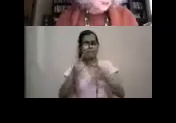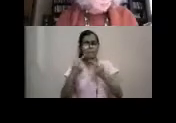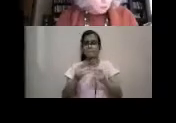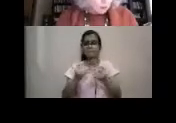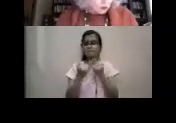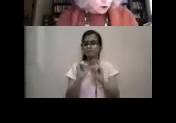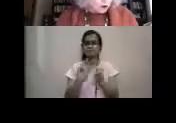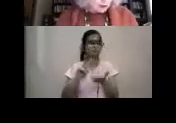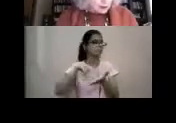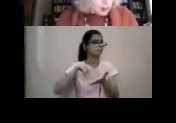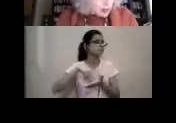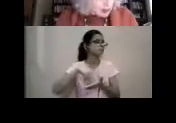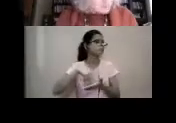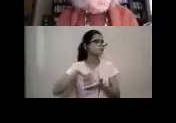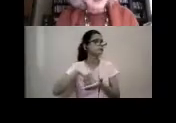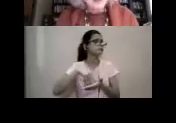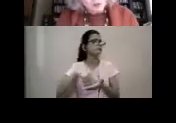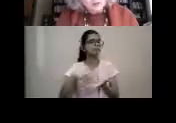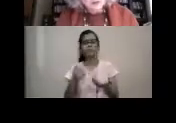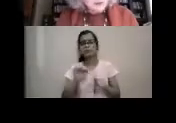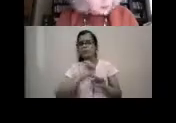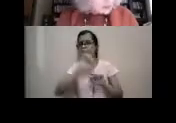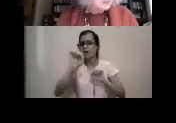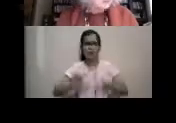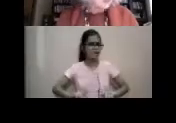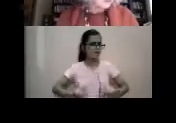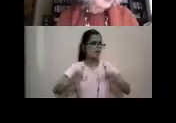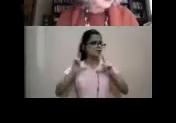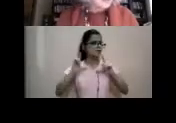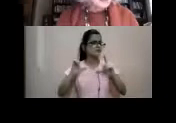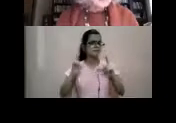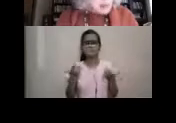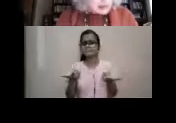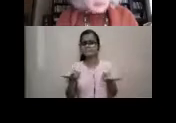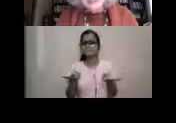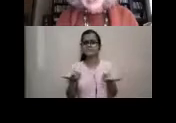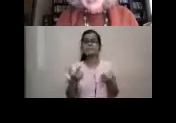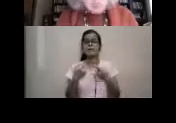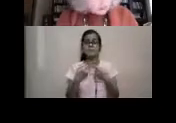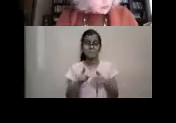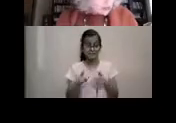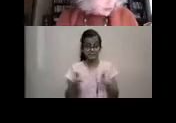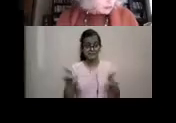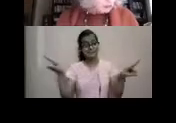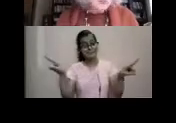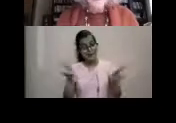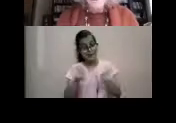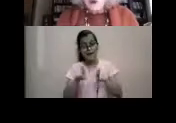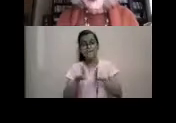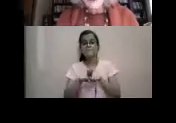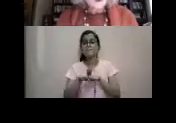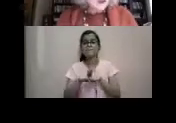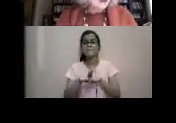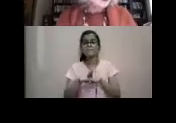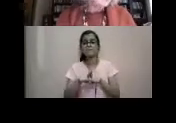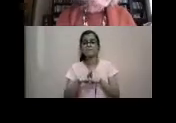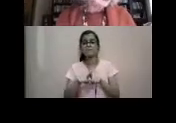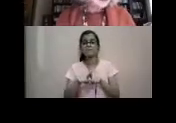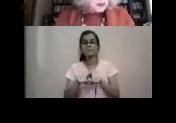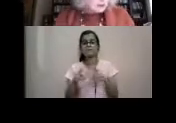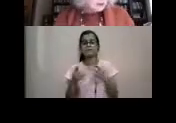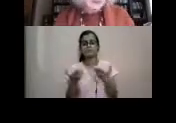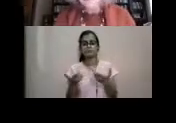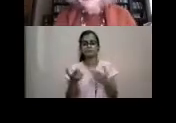for more of their lives than those who are not disabled. But at the same time, whether or not